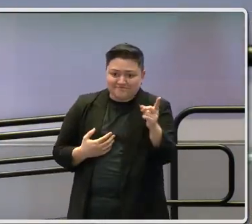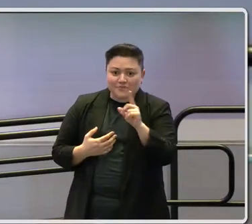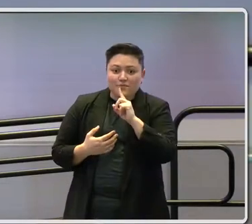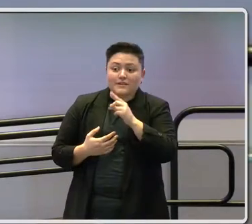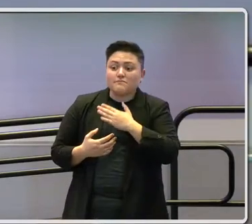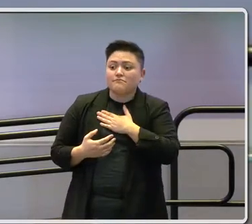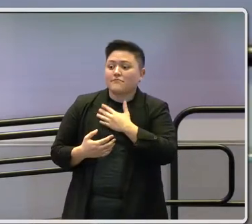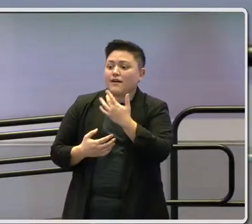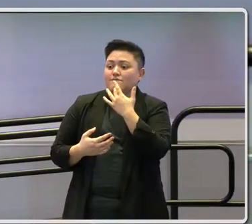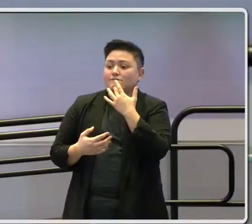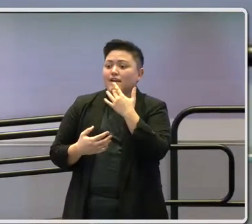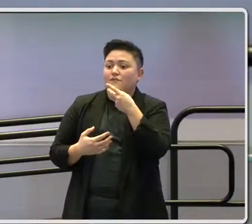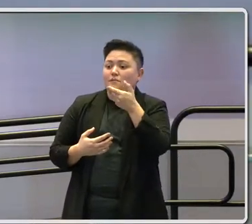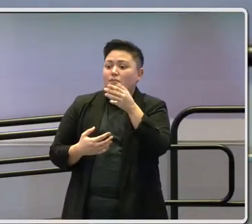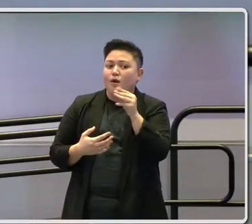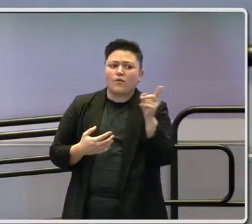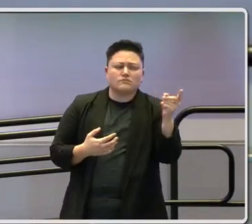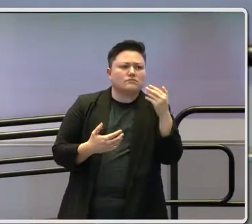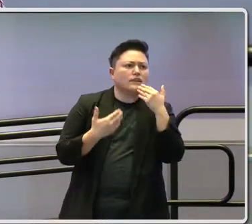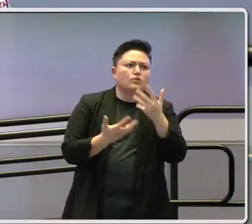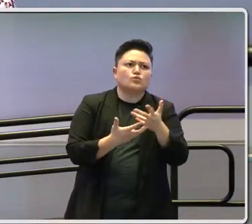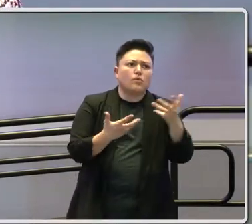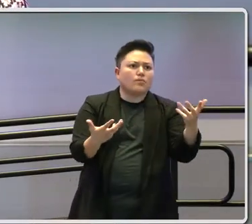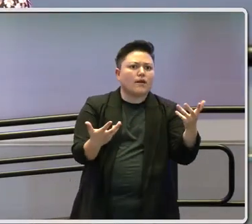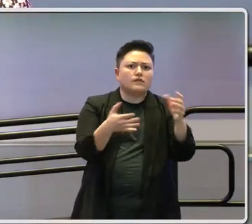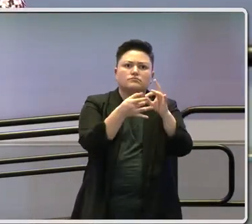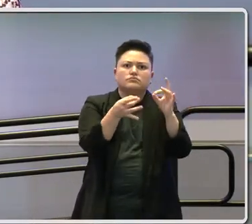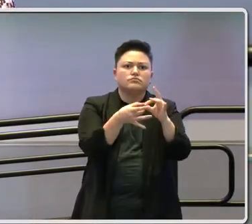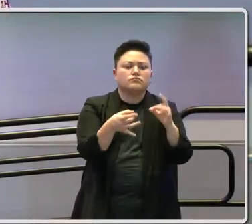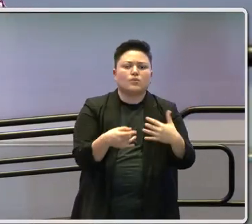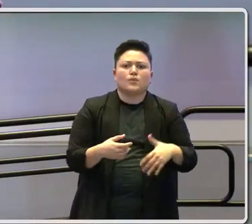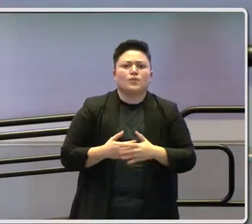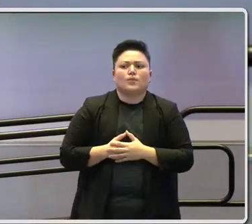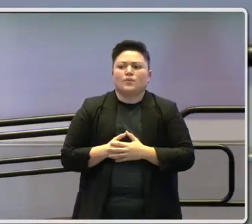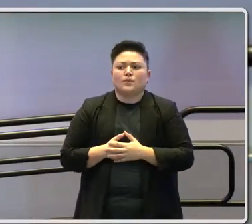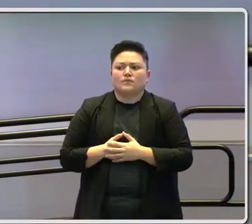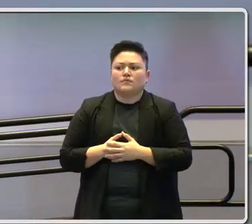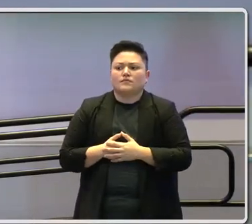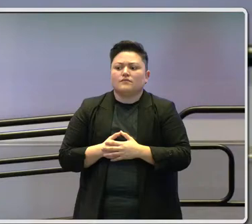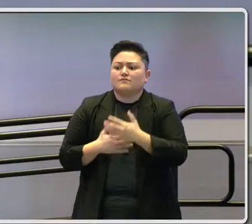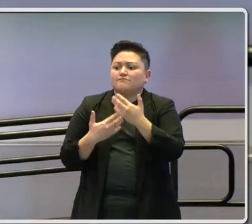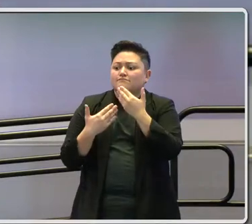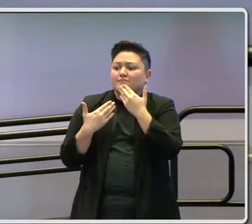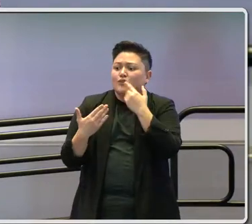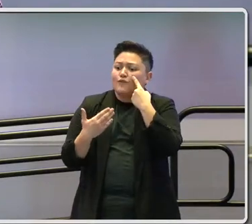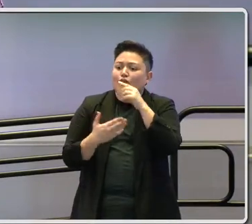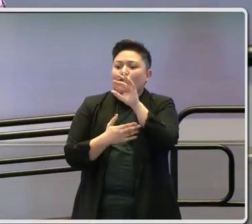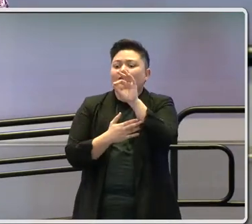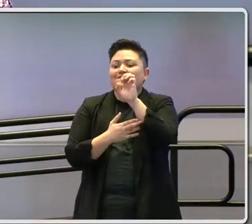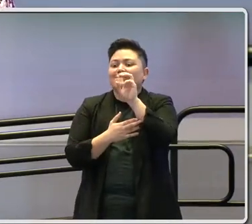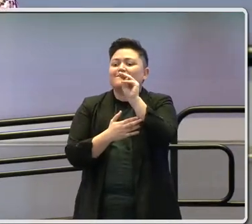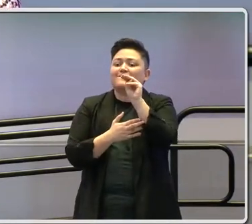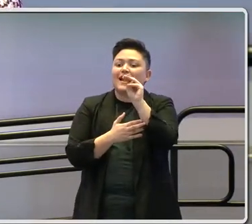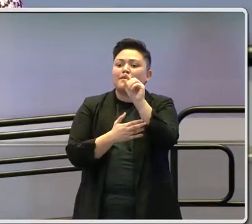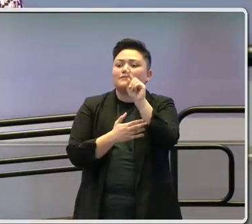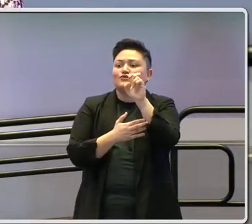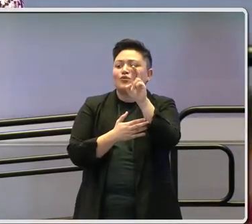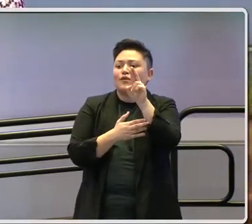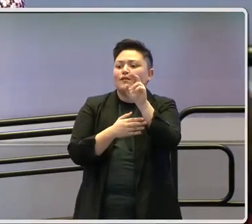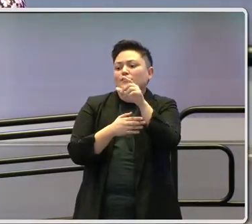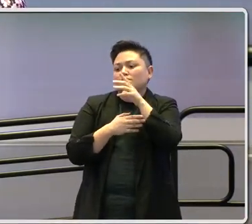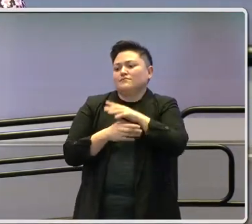favorite poem, Dr. Castro, so thank you for that. I just think to all of the femtors in the room, to all